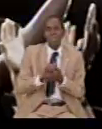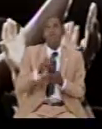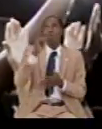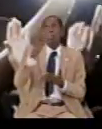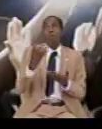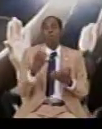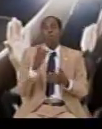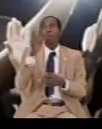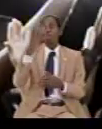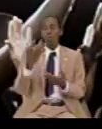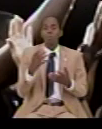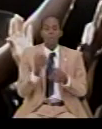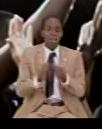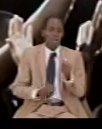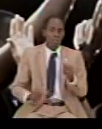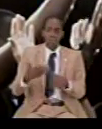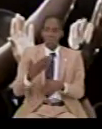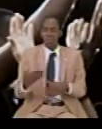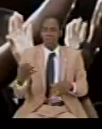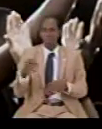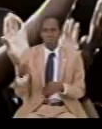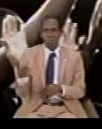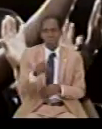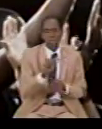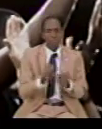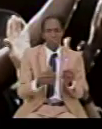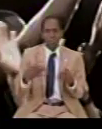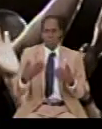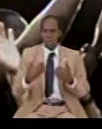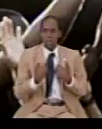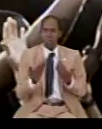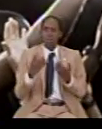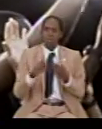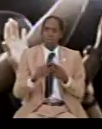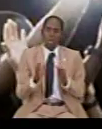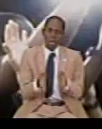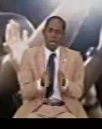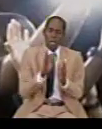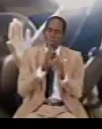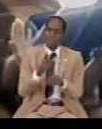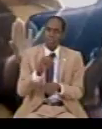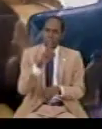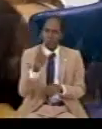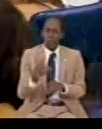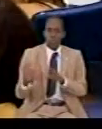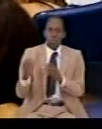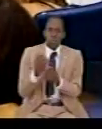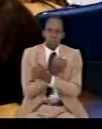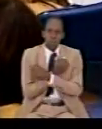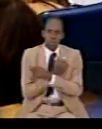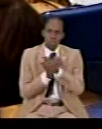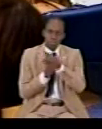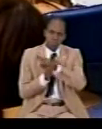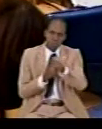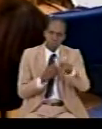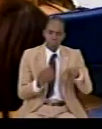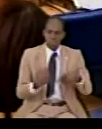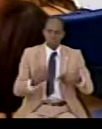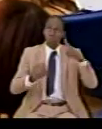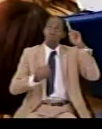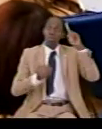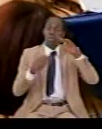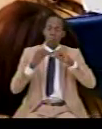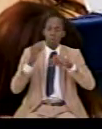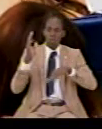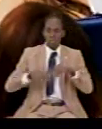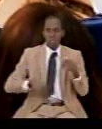It's looking for everything you've got, and he wants you to answer the question, lovest thou me more than these, before you can reach out and